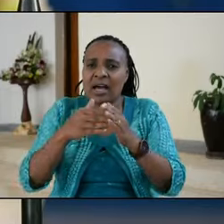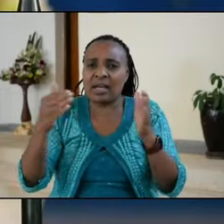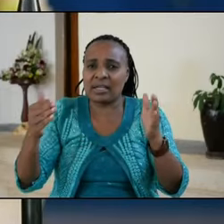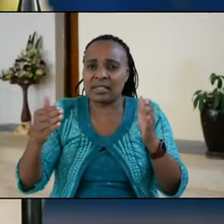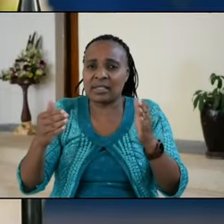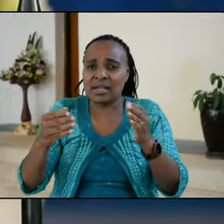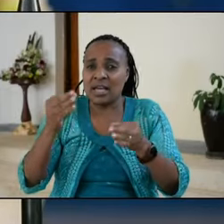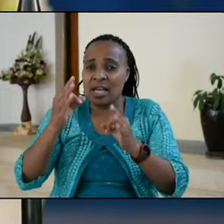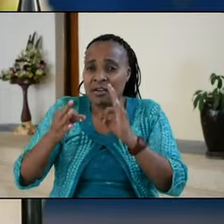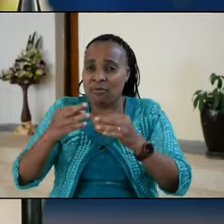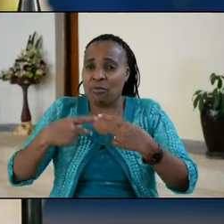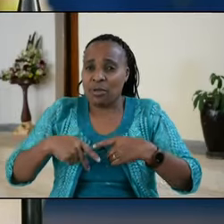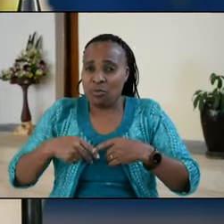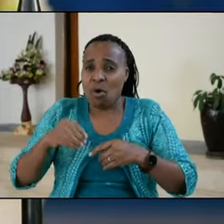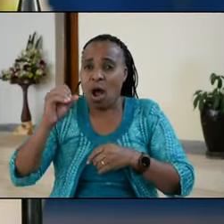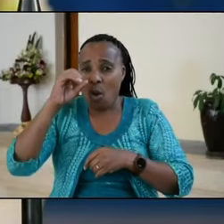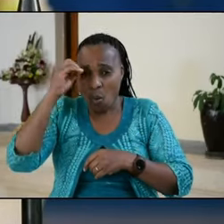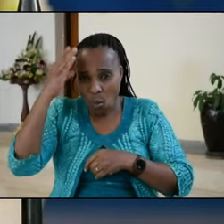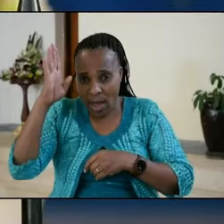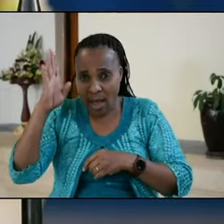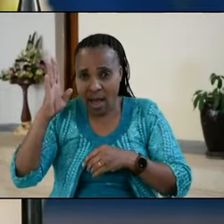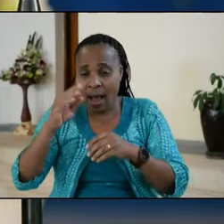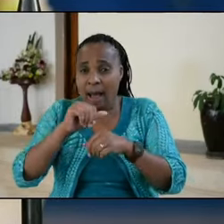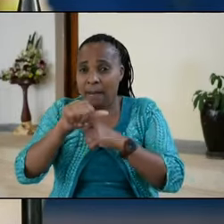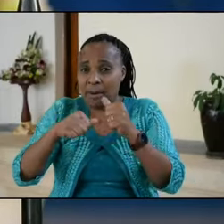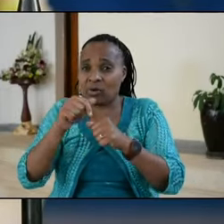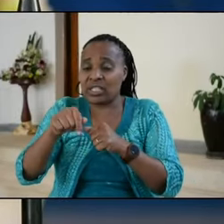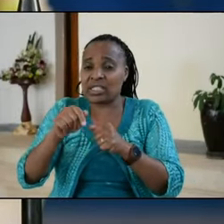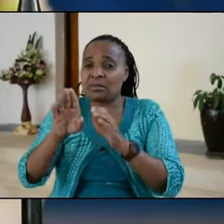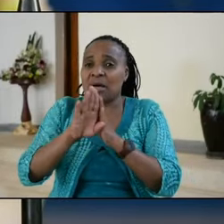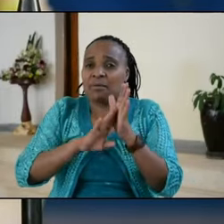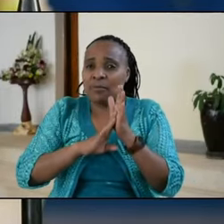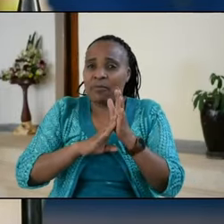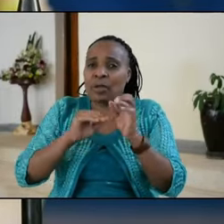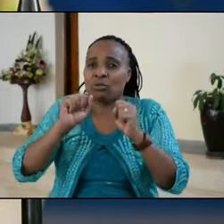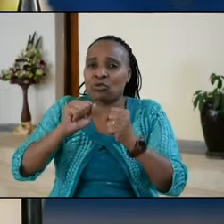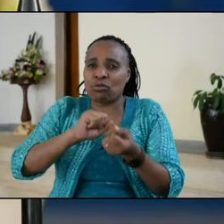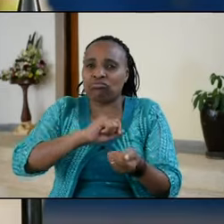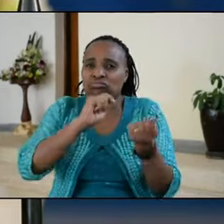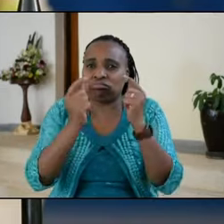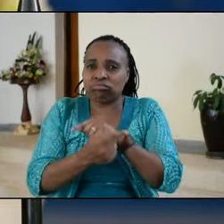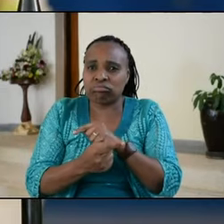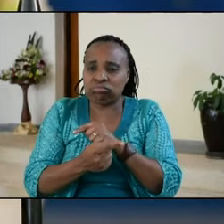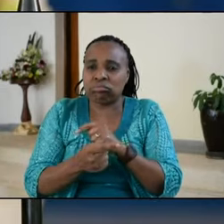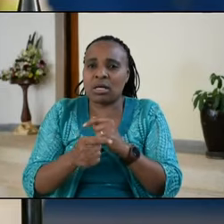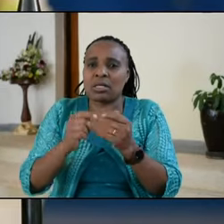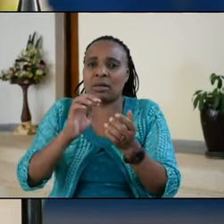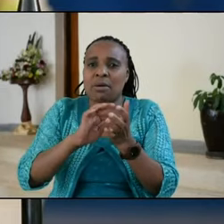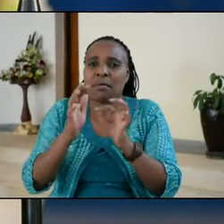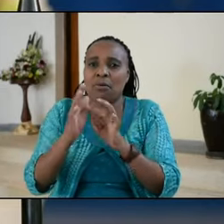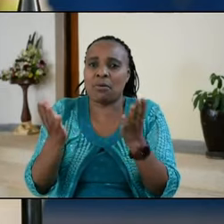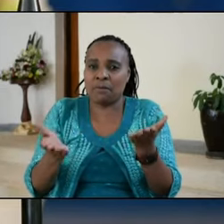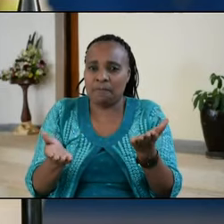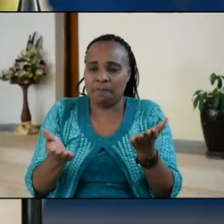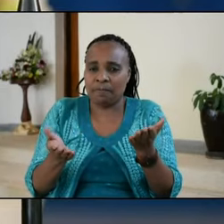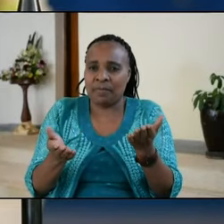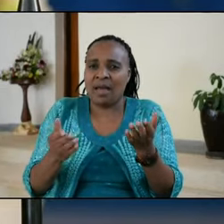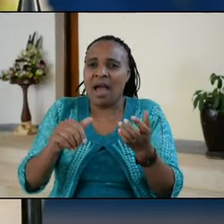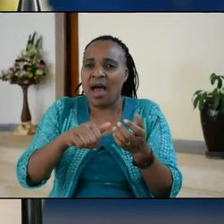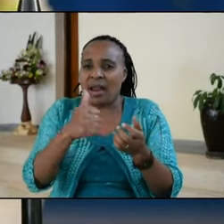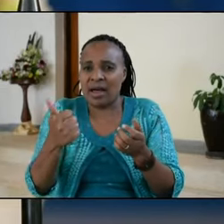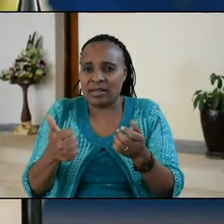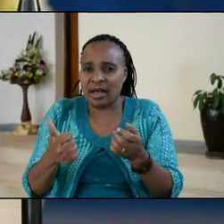familiar with the original language can misinterpret scripture. Another issue has been the issue of